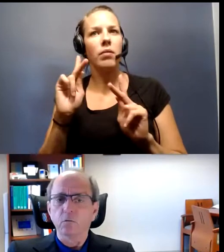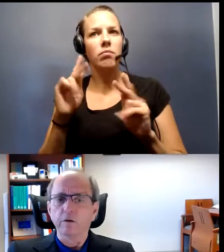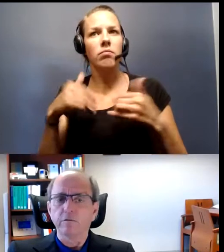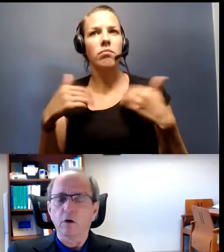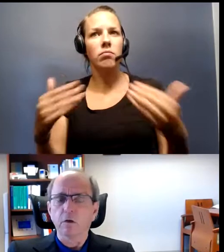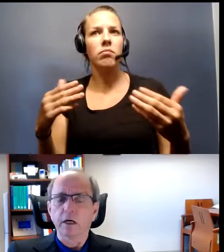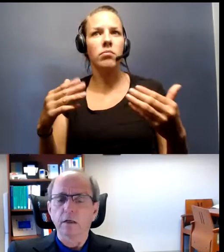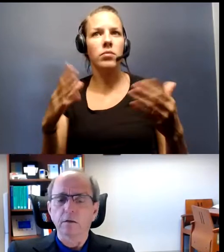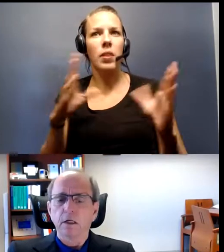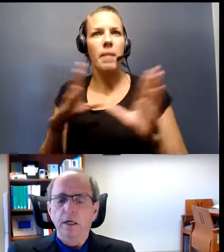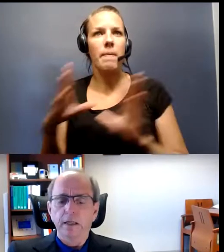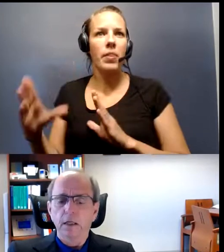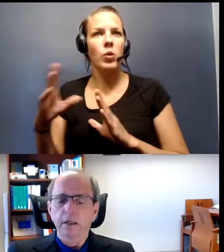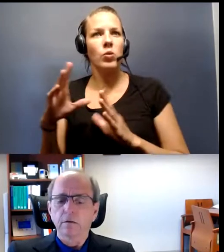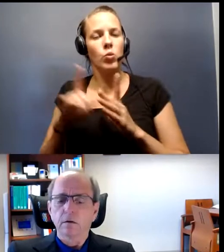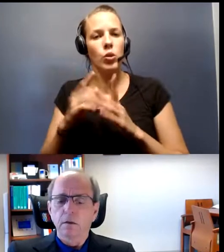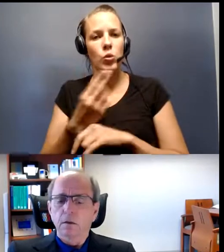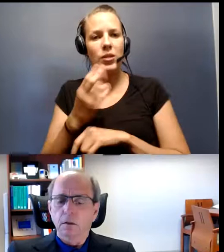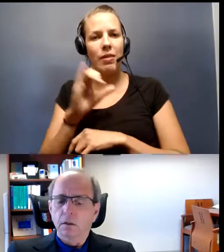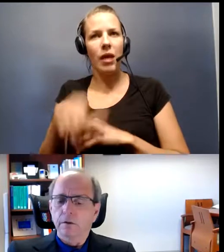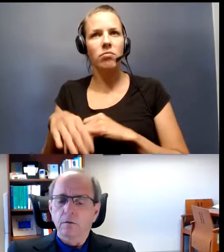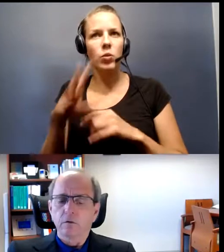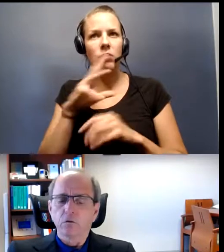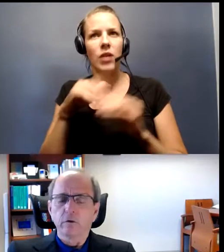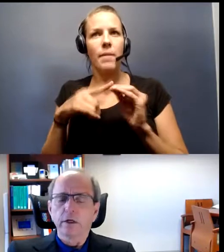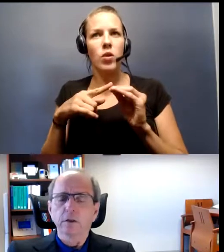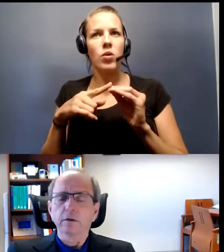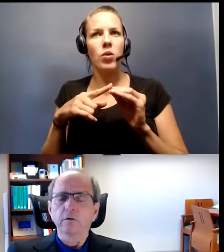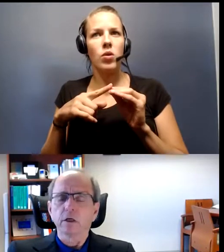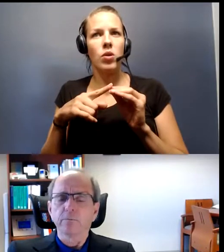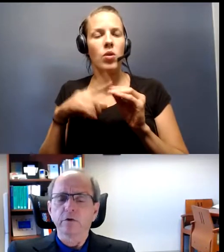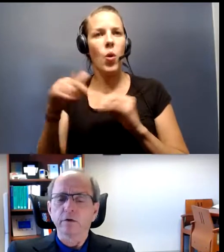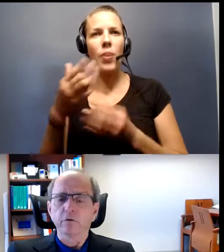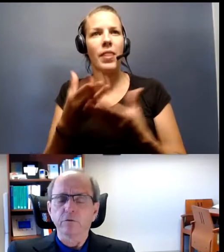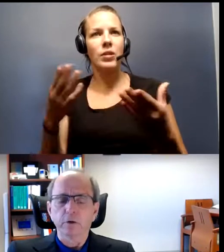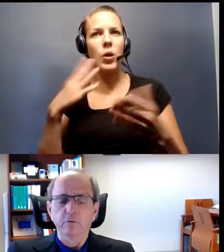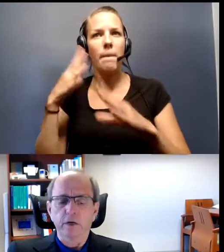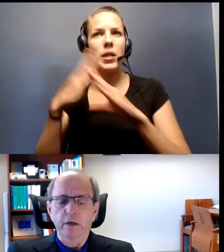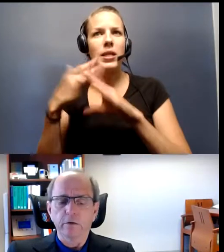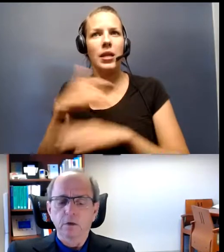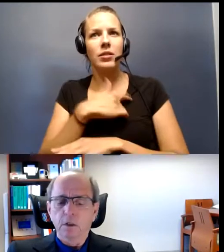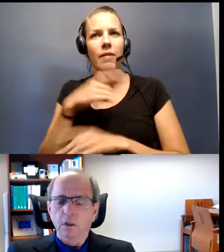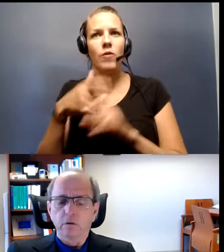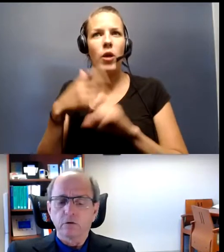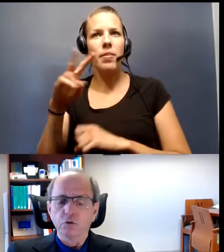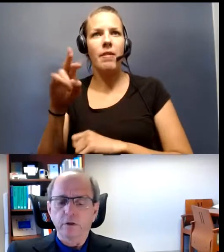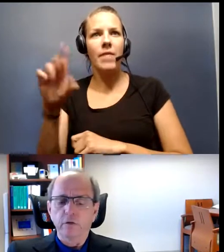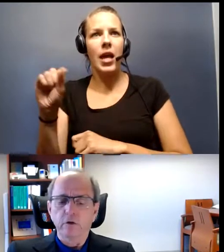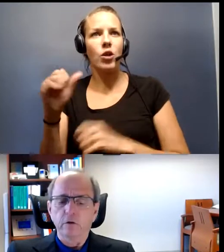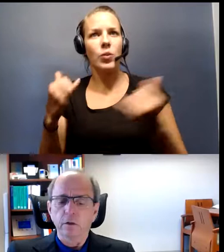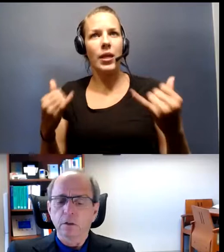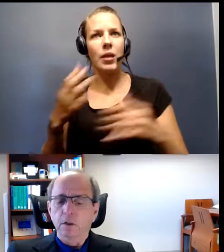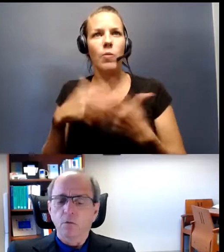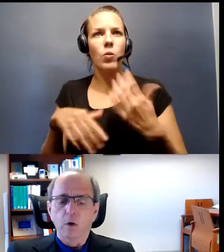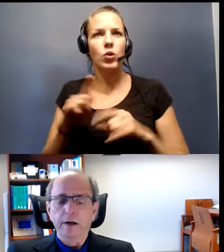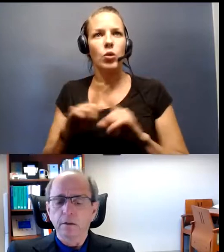that we've talked about at length. Those are the only things that can protect us from this virus. The social